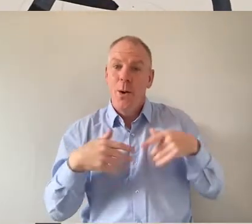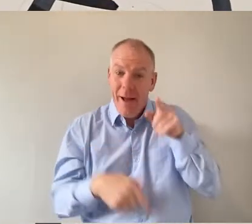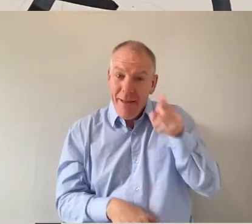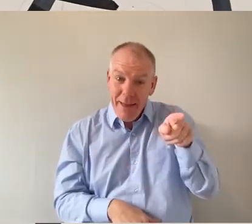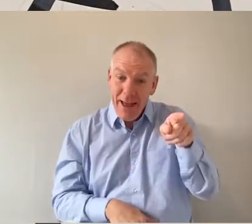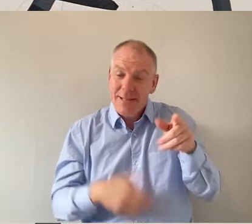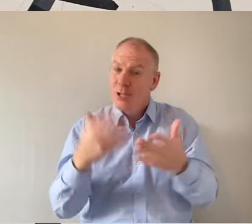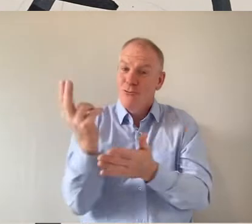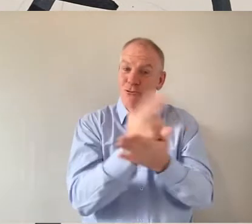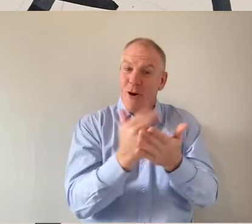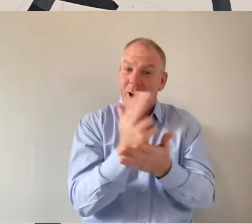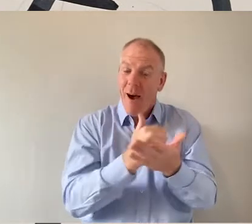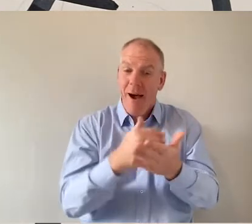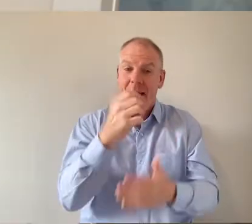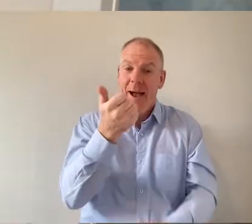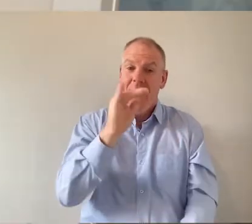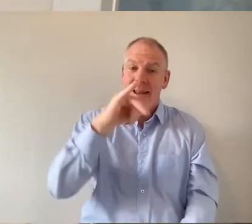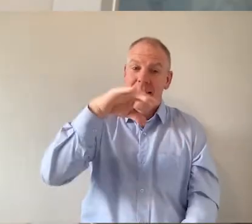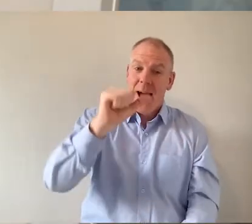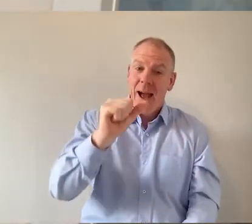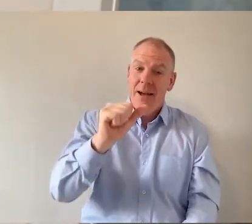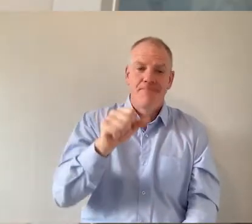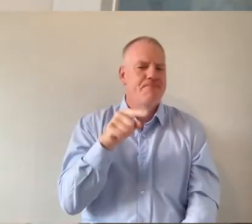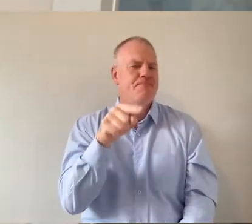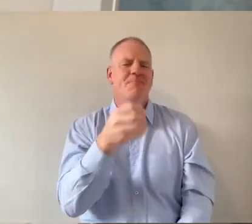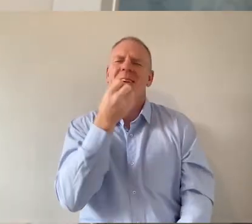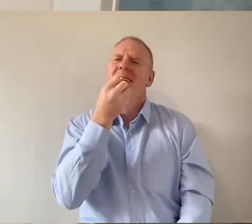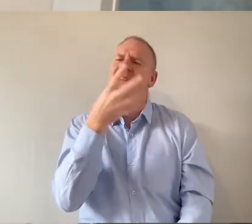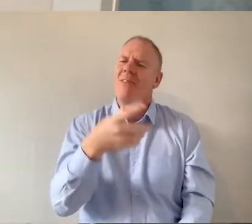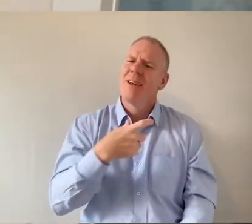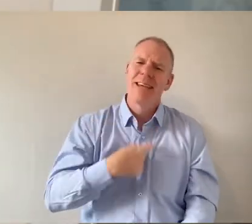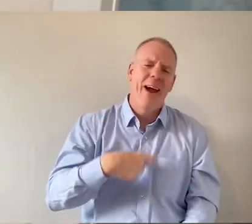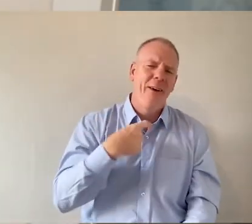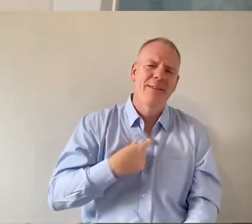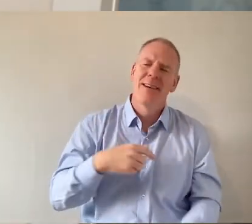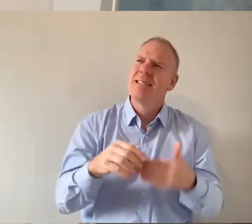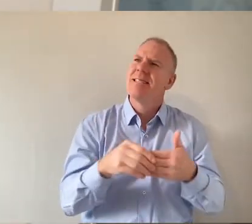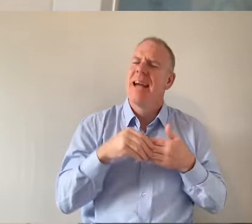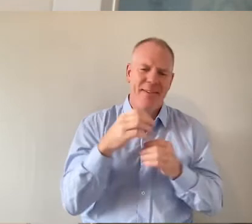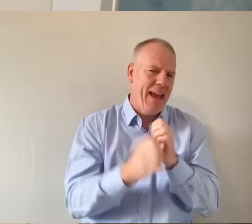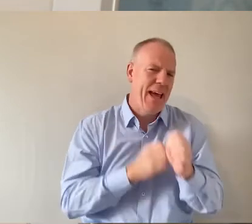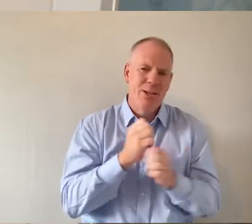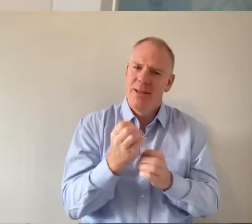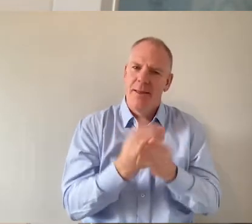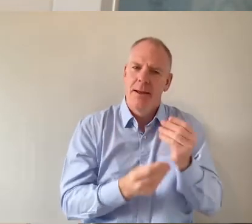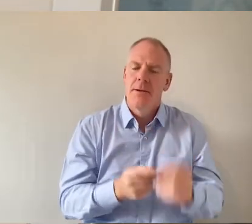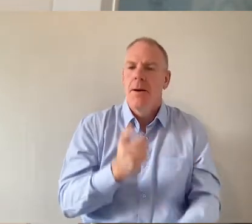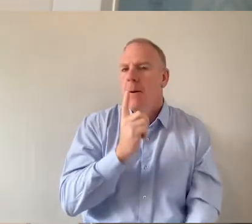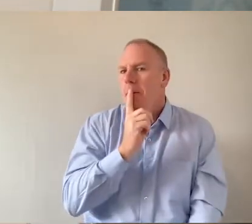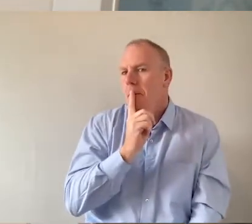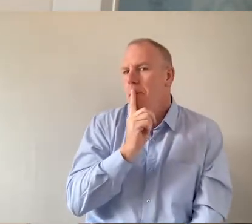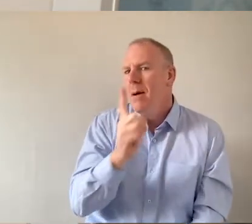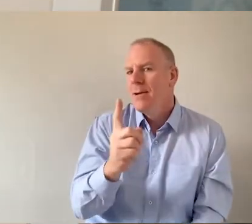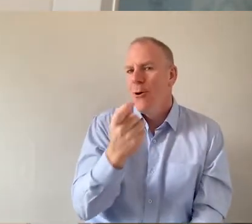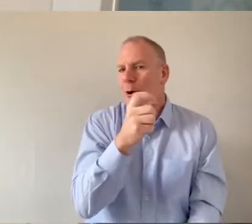that is how you draw Alina. And Alina is a lovely character. She loves saving energy. But